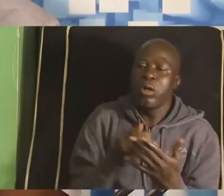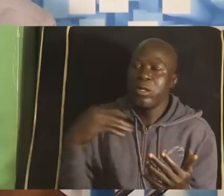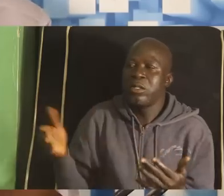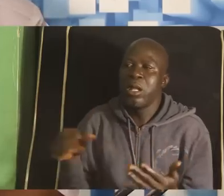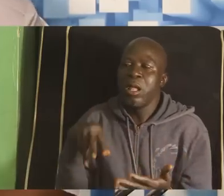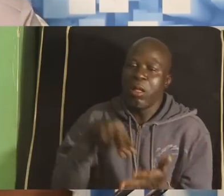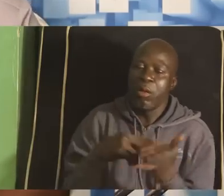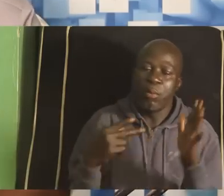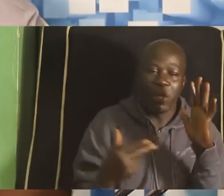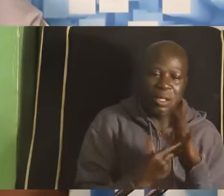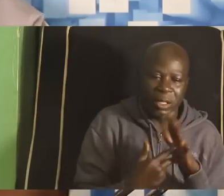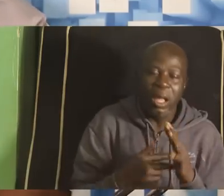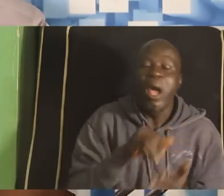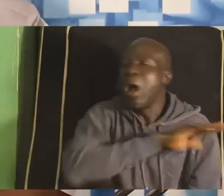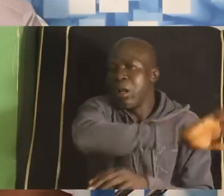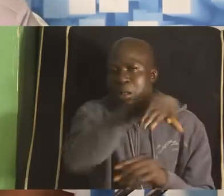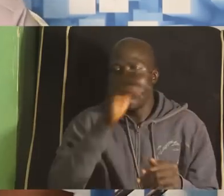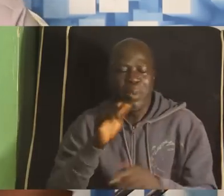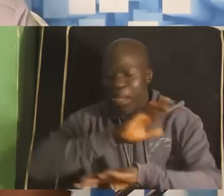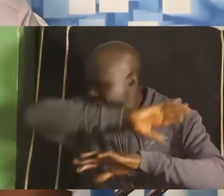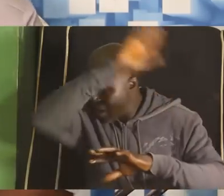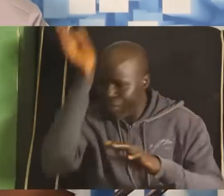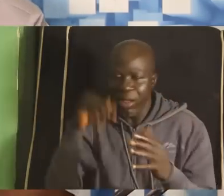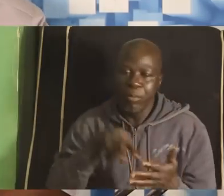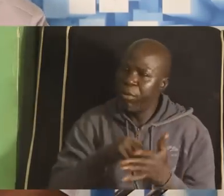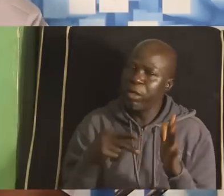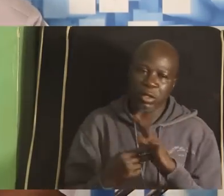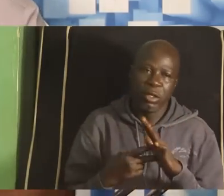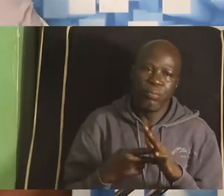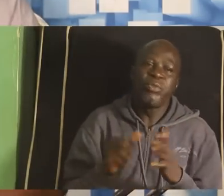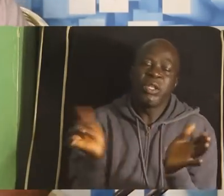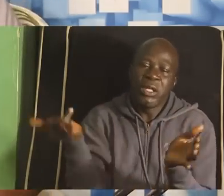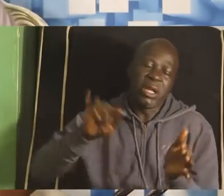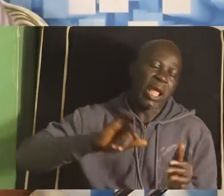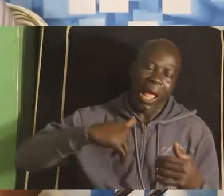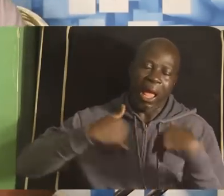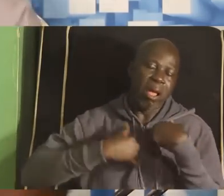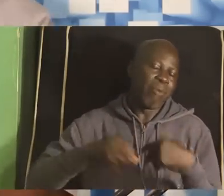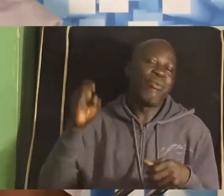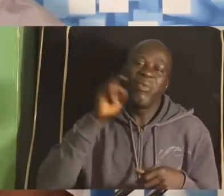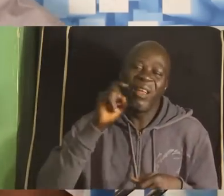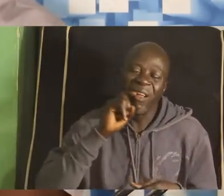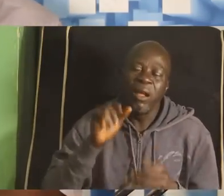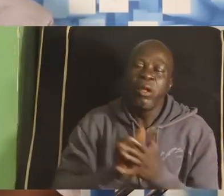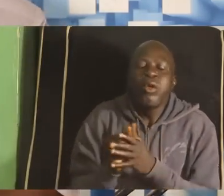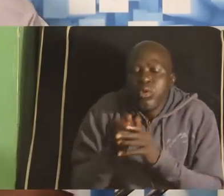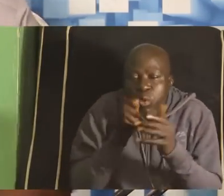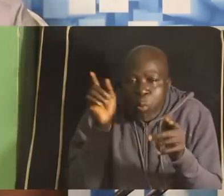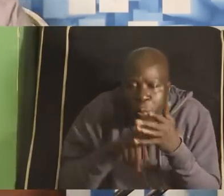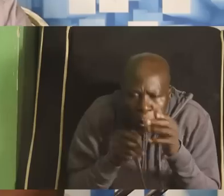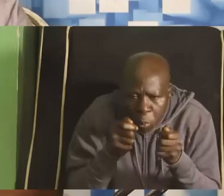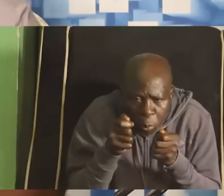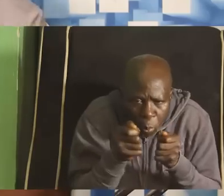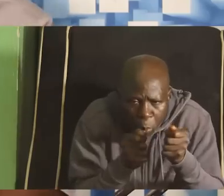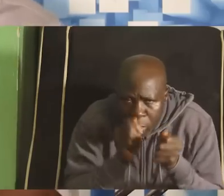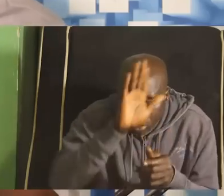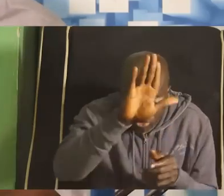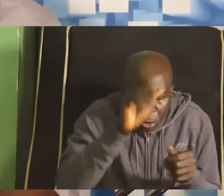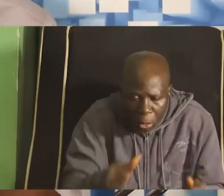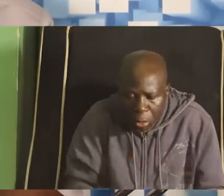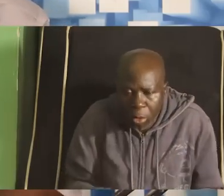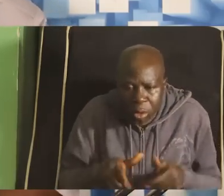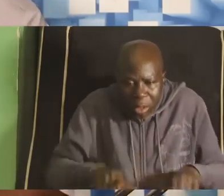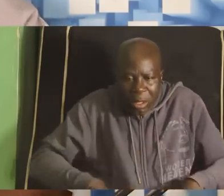Nile usa. In outside. Ah, pe jigi. They call it jigi. Awon kan pe ni madubi. Some people will call it Madu